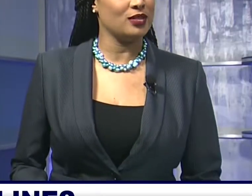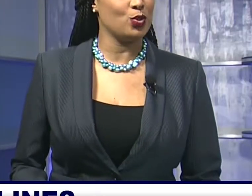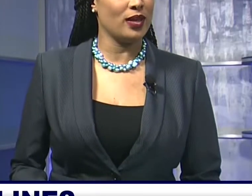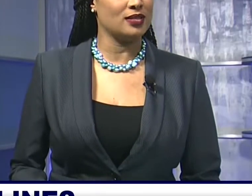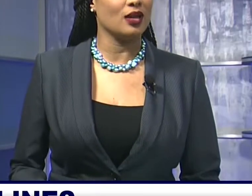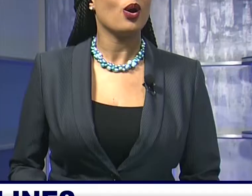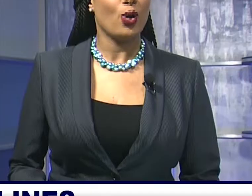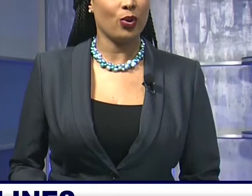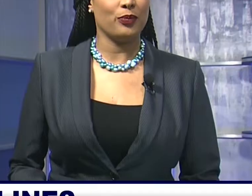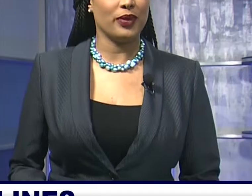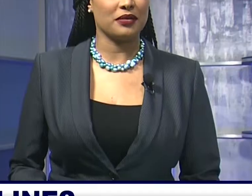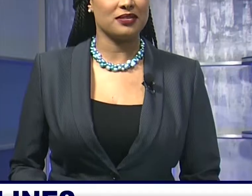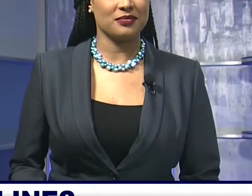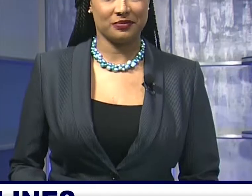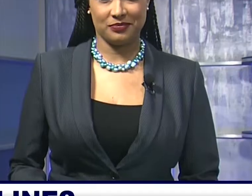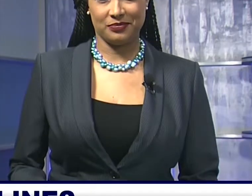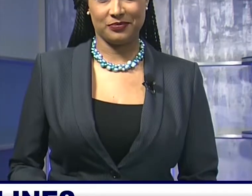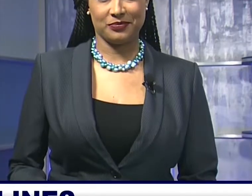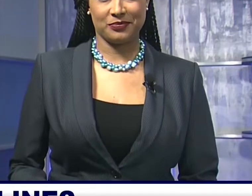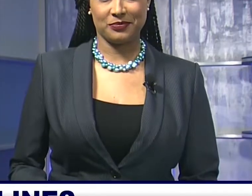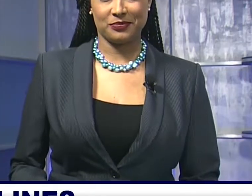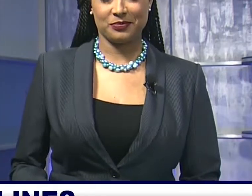the 2020 Olympics.